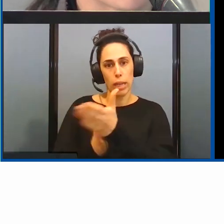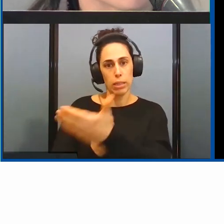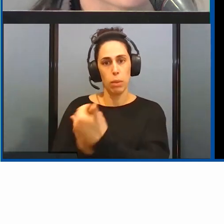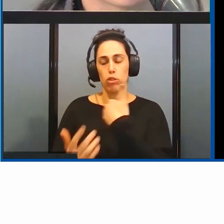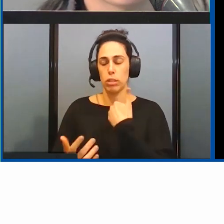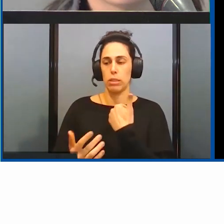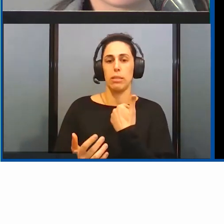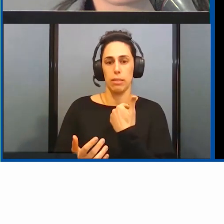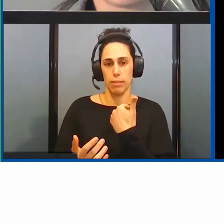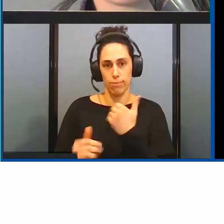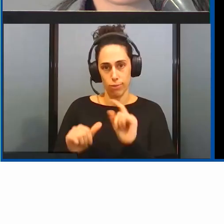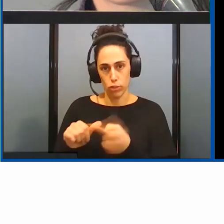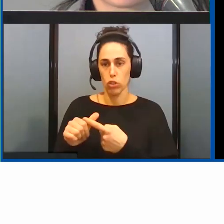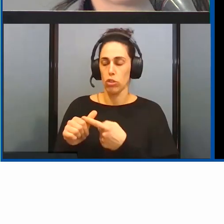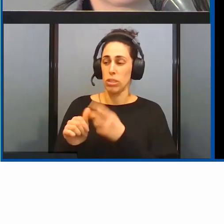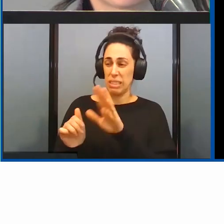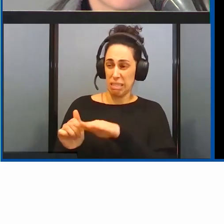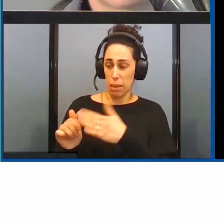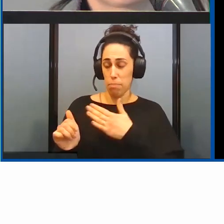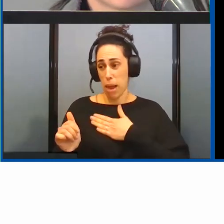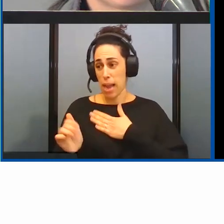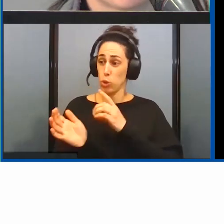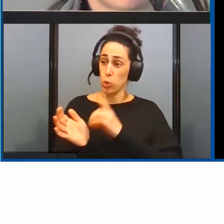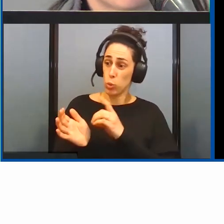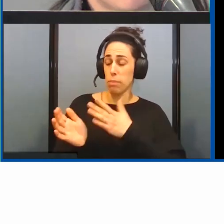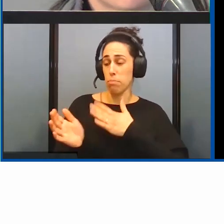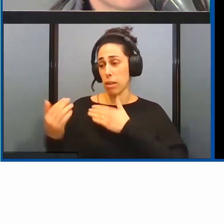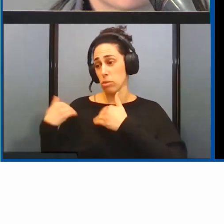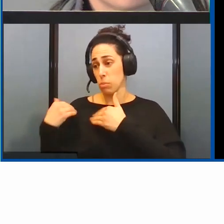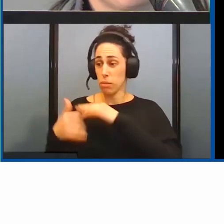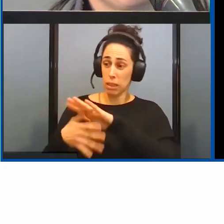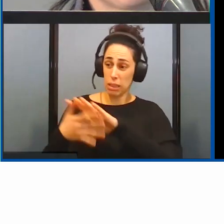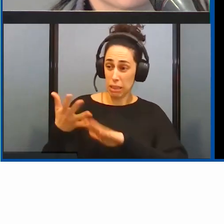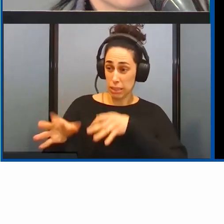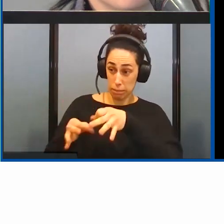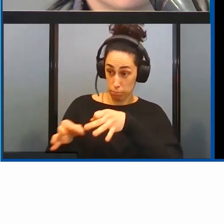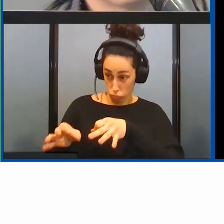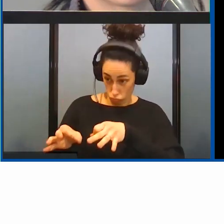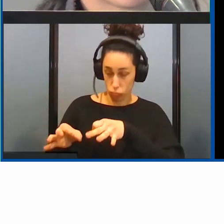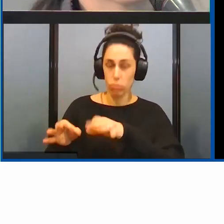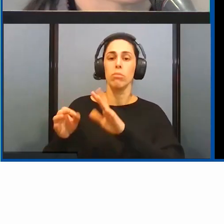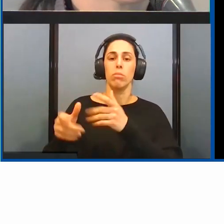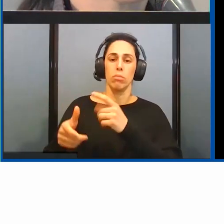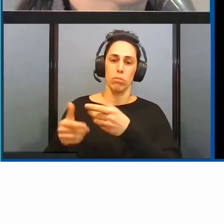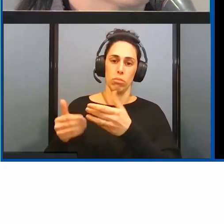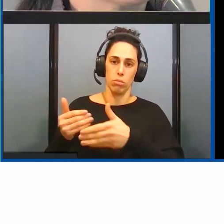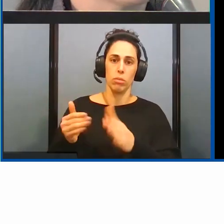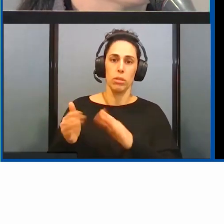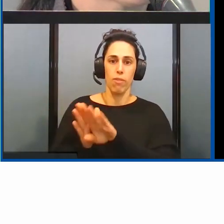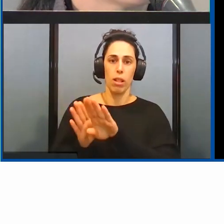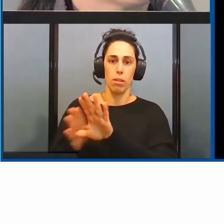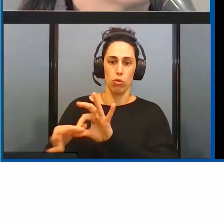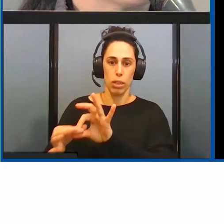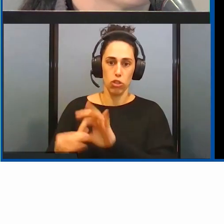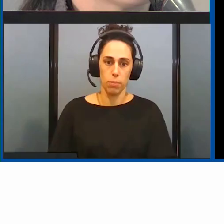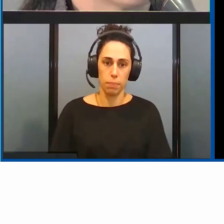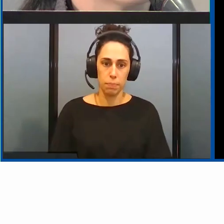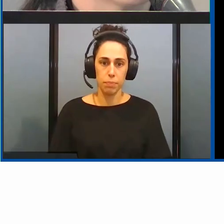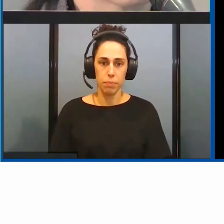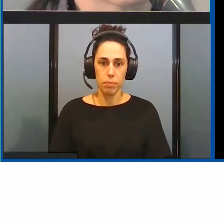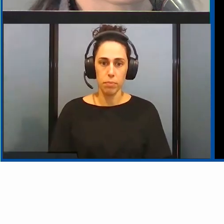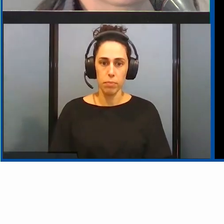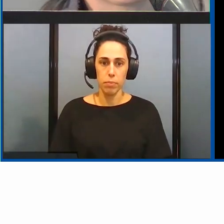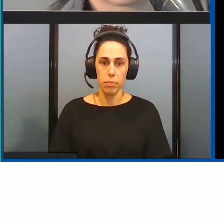them individually, as well as them within the family unit context. Accommodations are huge.